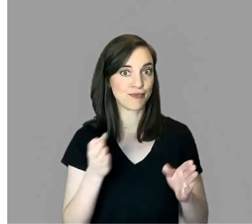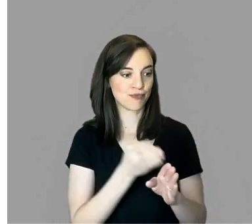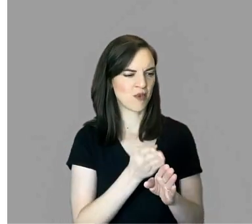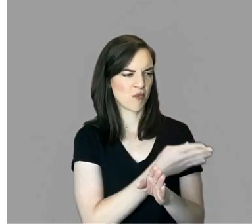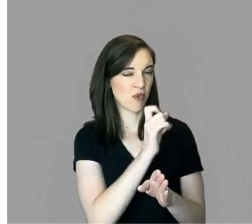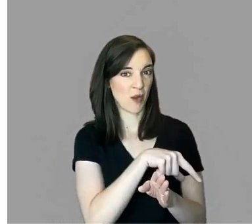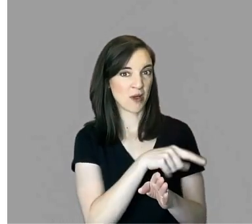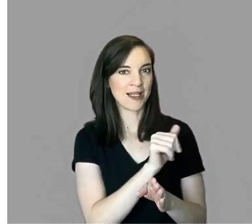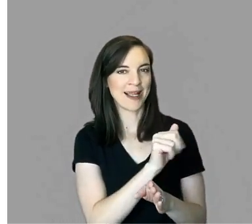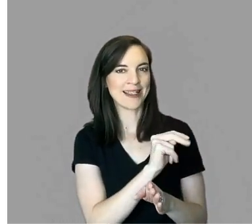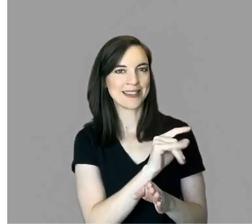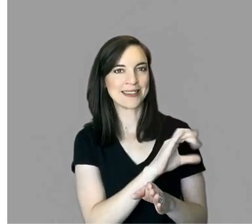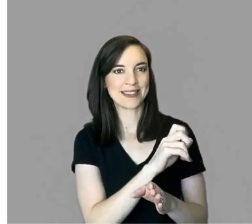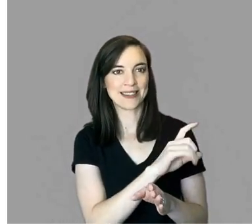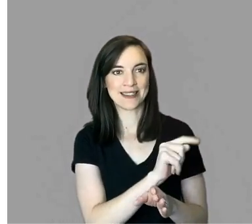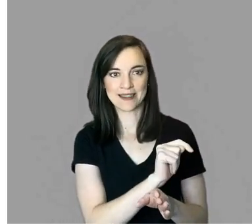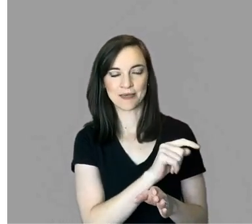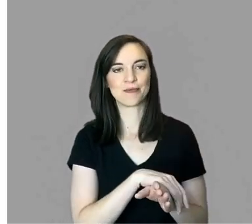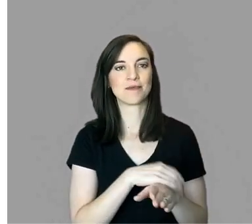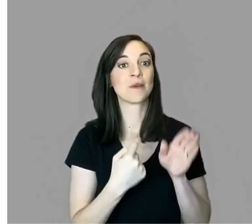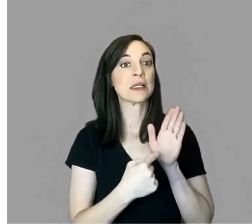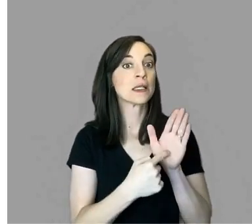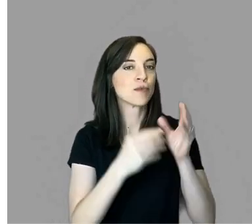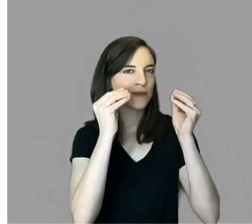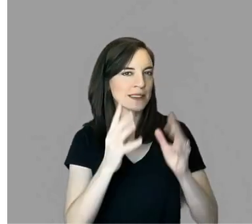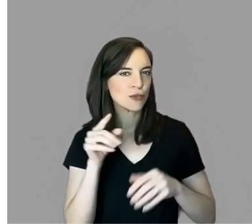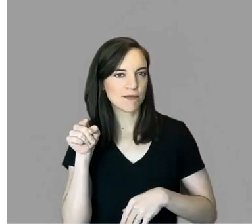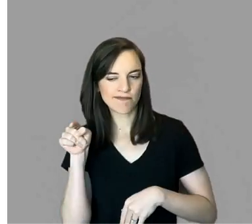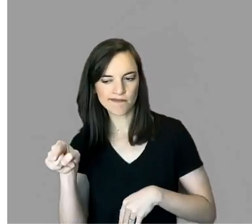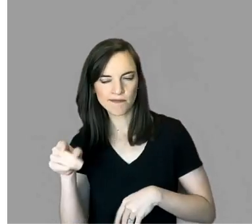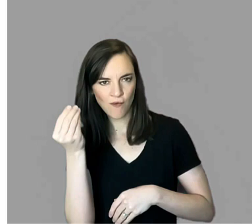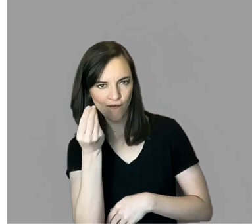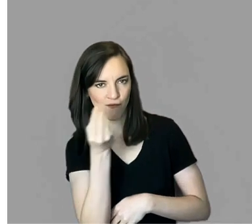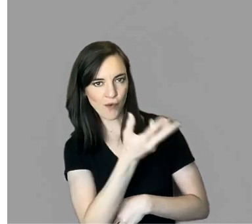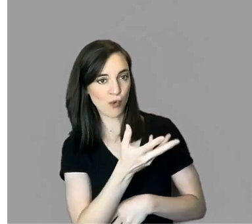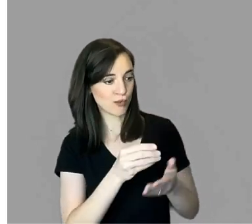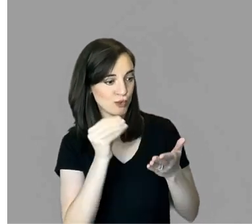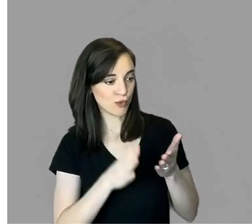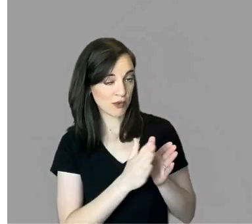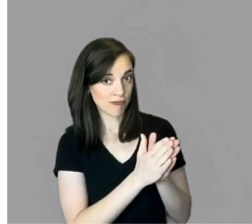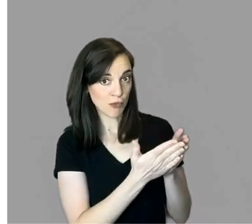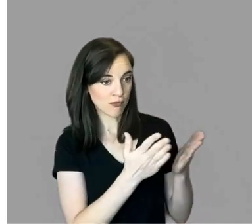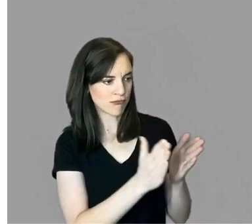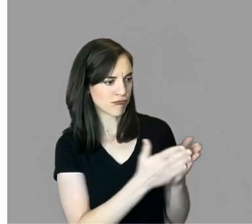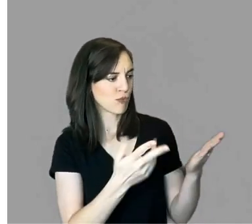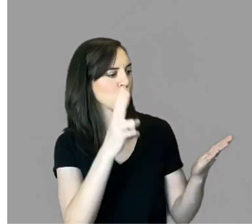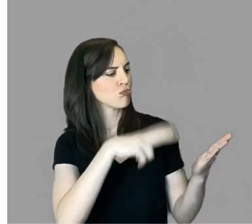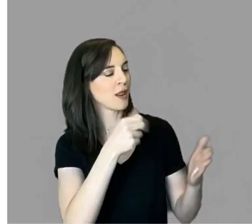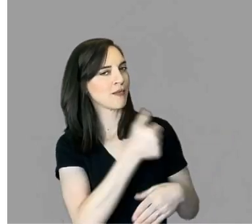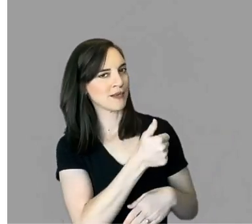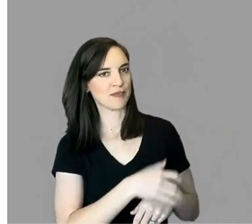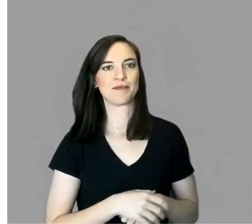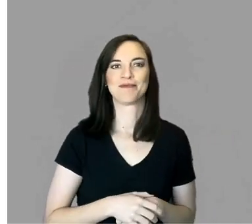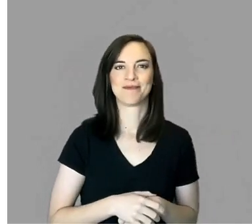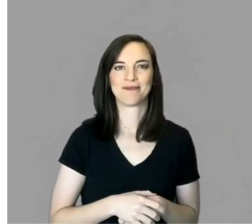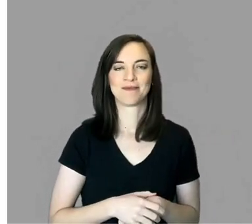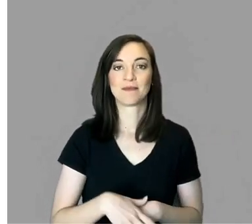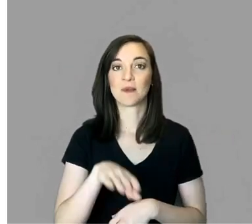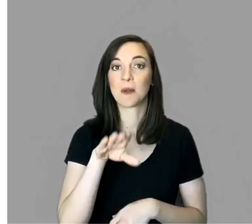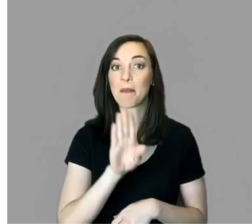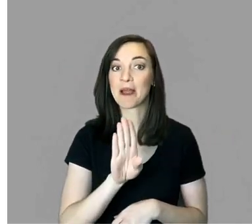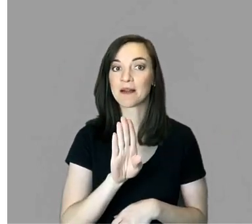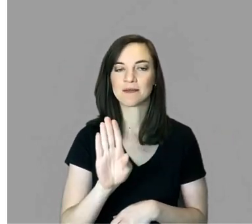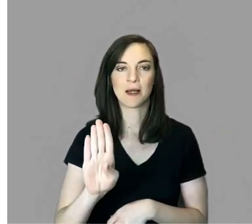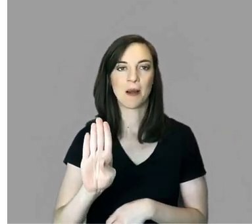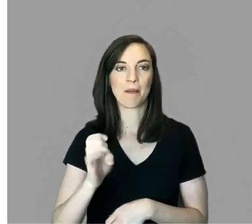occurs immediately before the problem behavior. For example, the teacher instructs the students to turn to a page in their textbook and